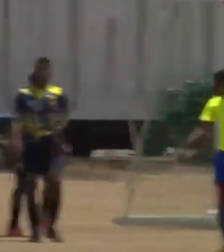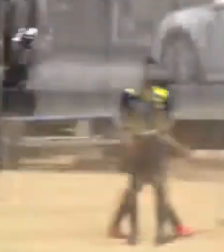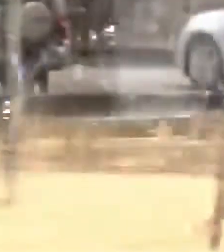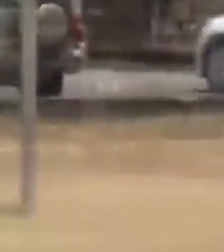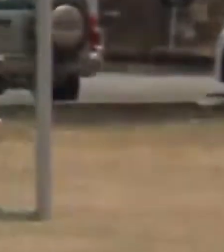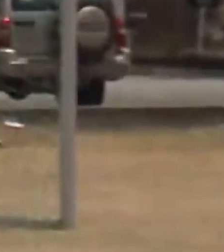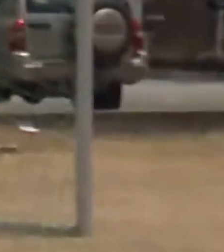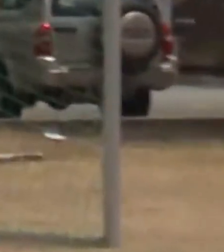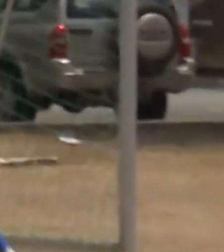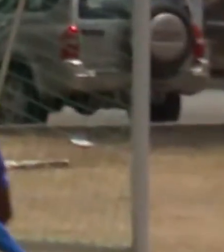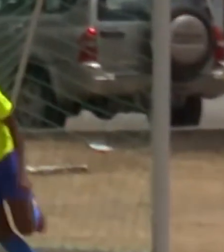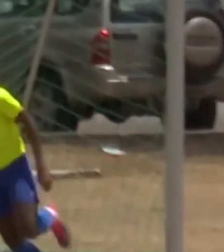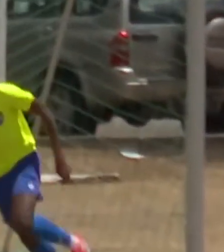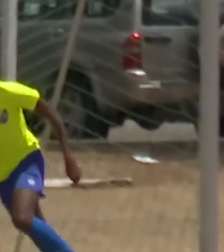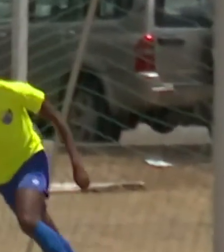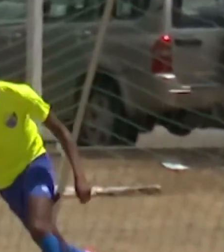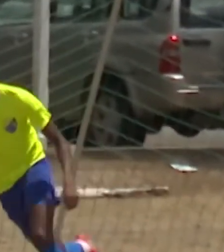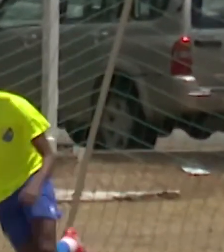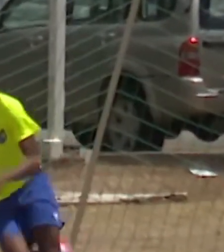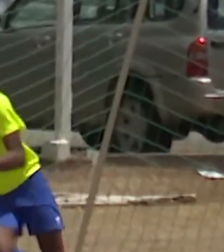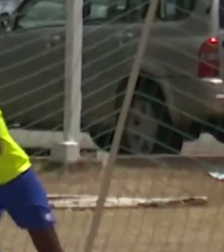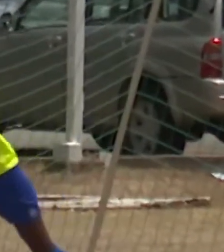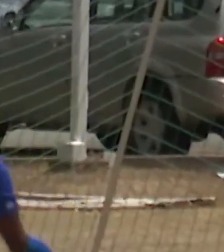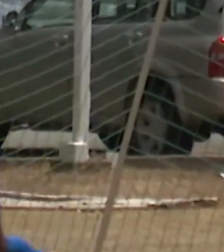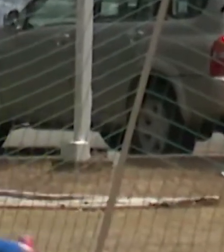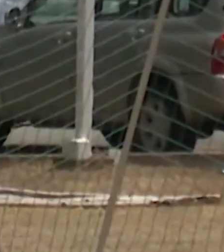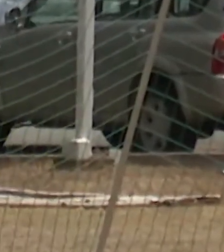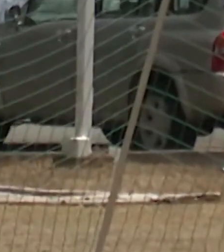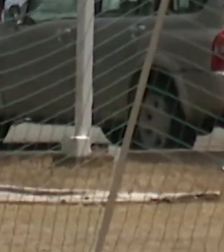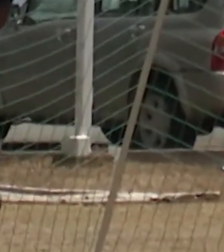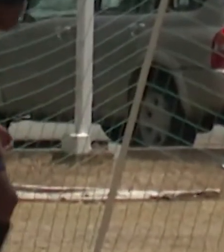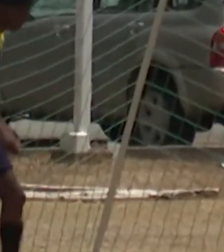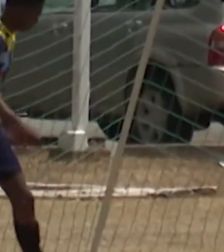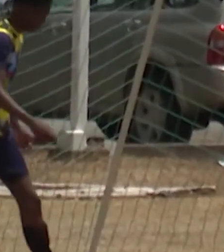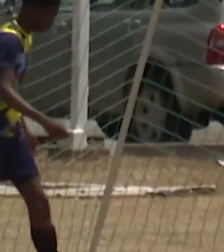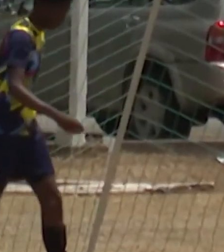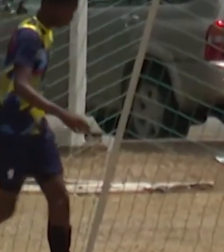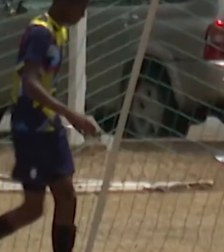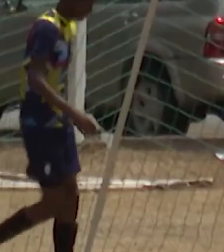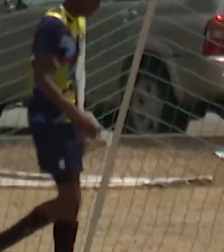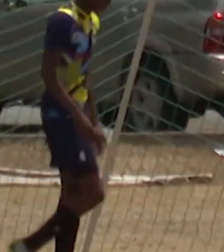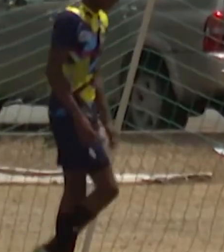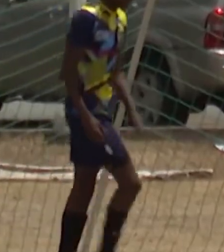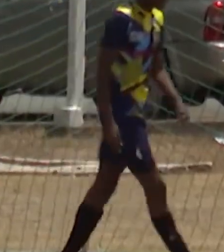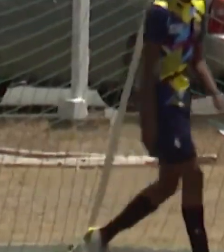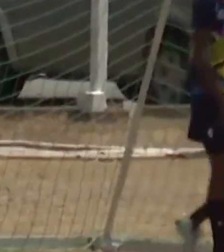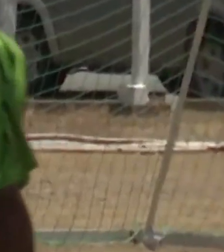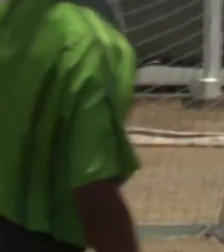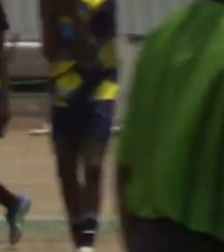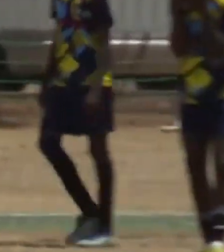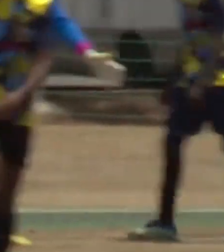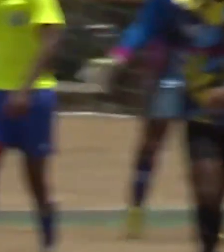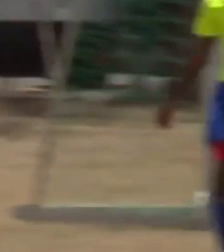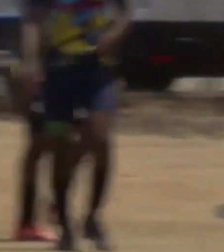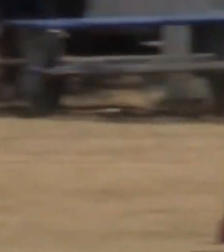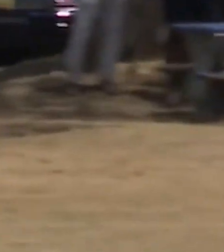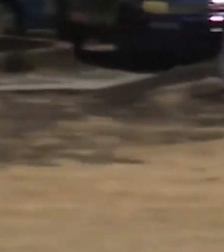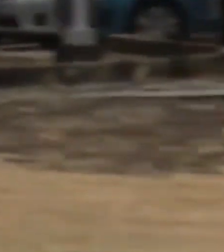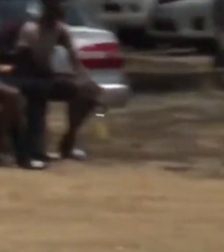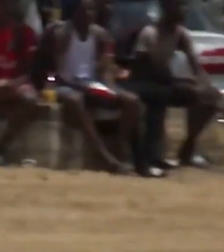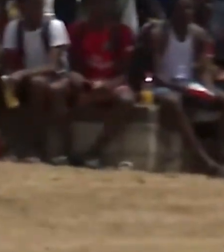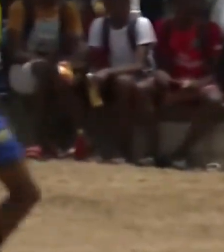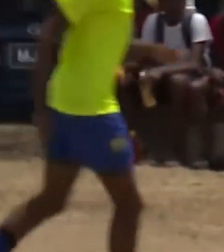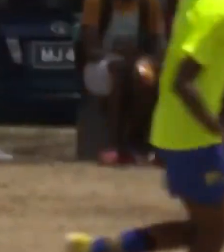kick. Raheem Chandler hides his face in his hands. Oh, for shame. But that's life, and it's football. 2-0